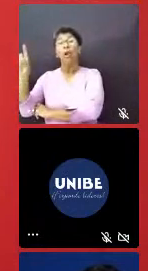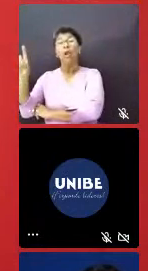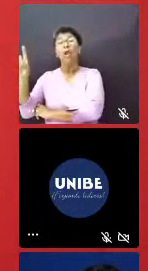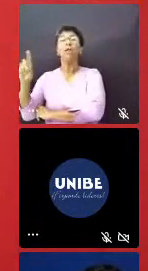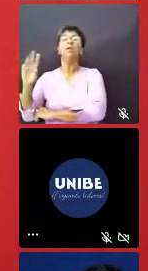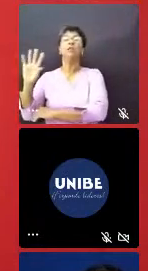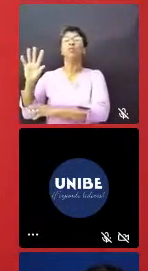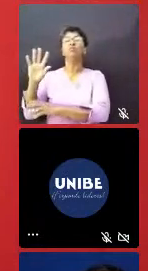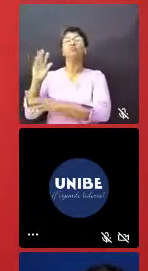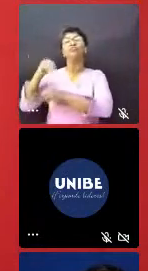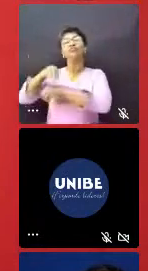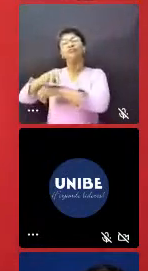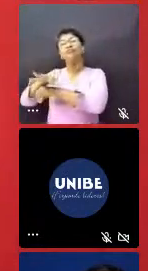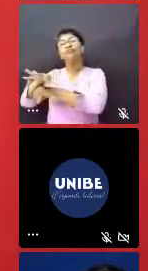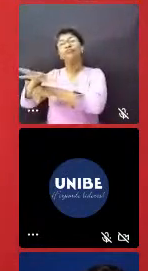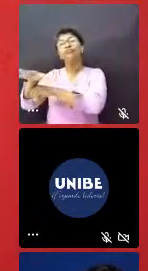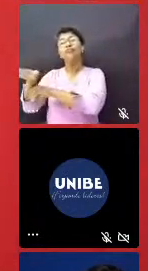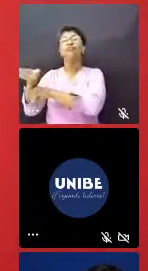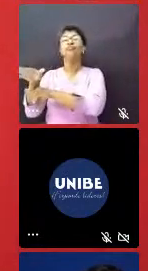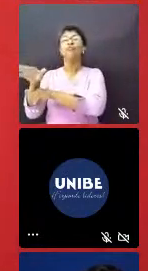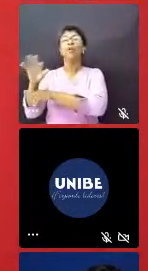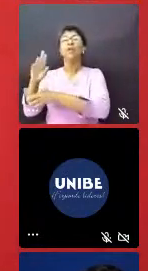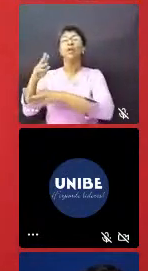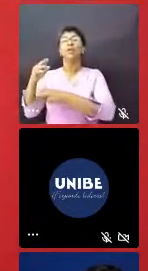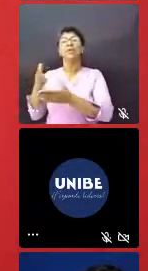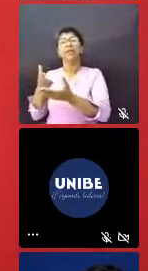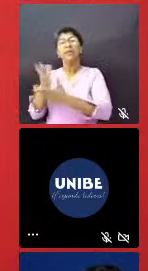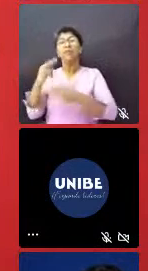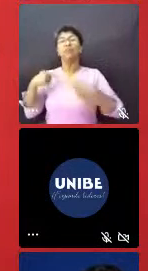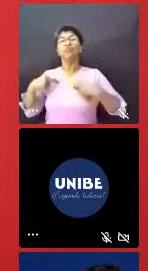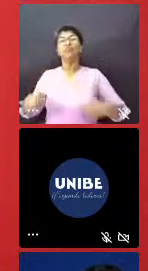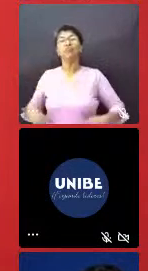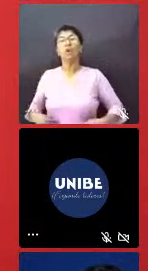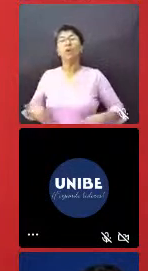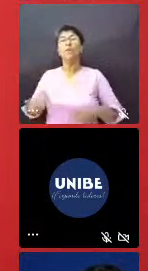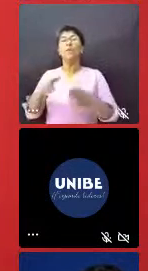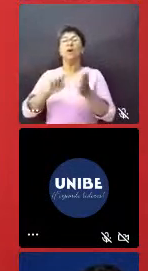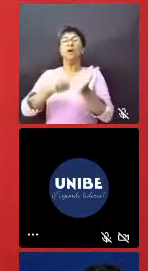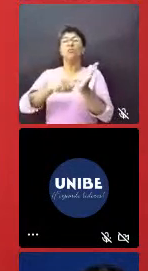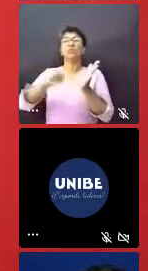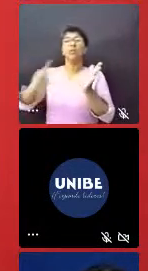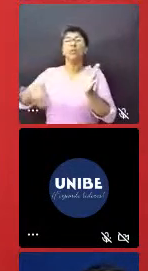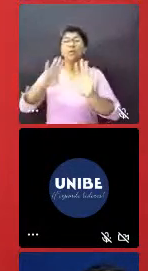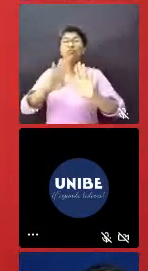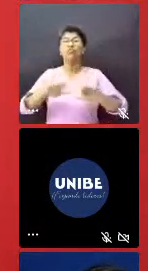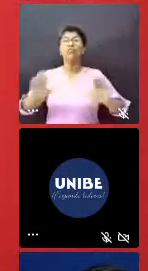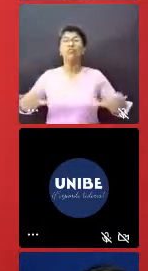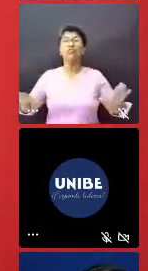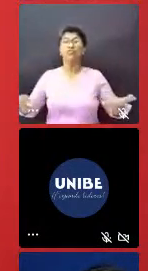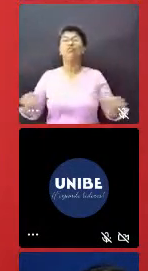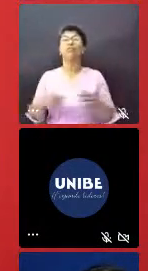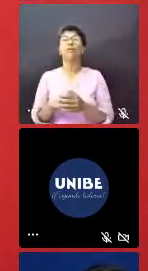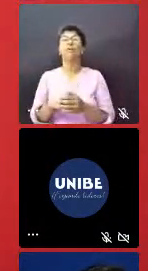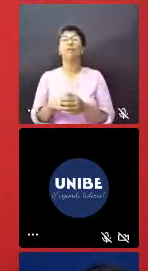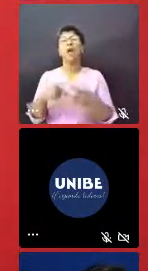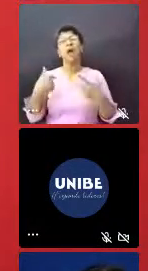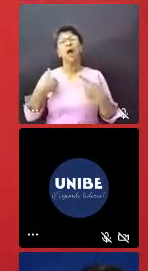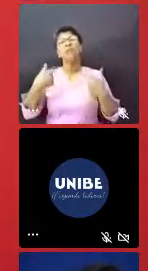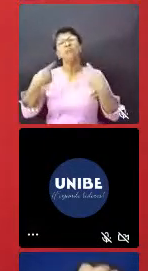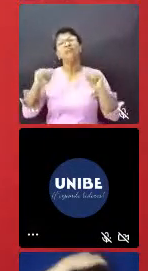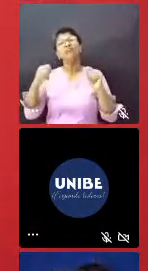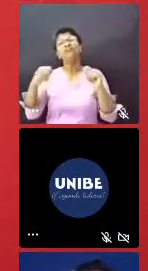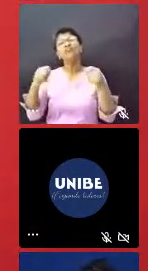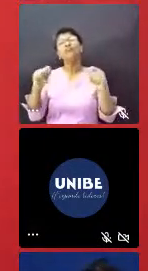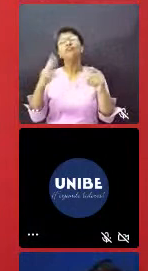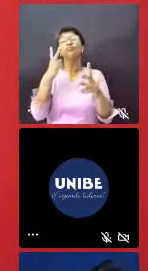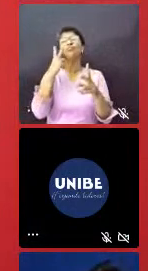policy and the Declaration of Human Rights and the Convention on the Rights of the Child. And I will try to share